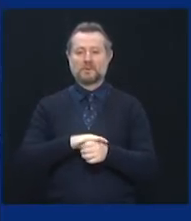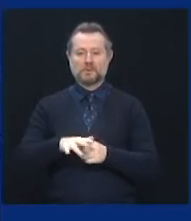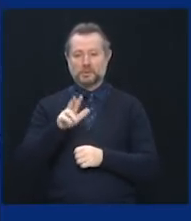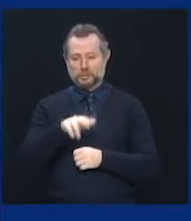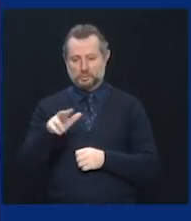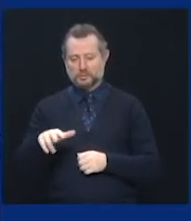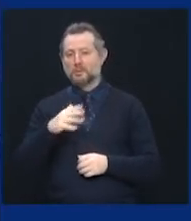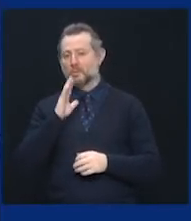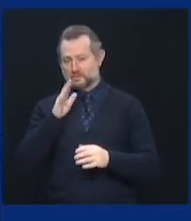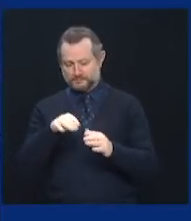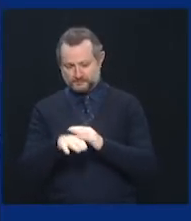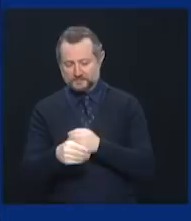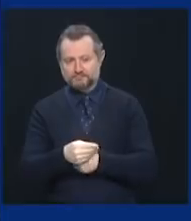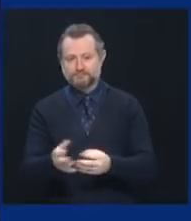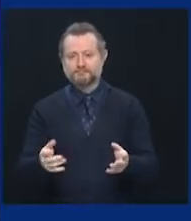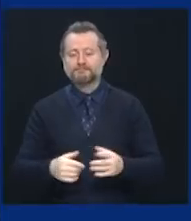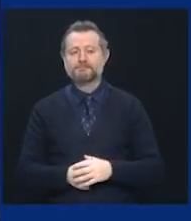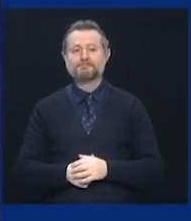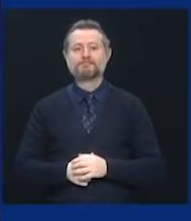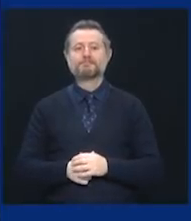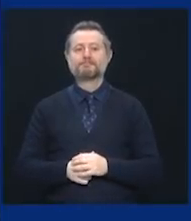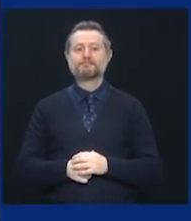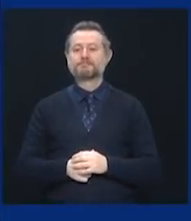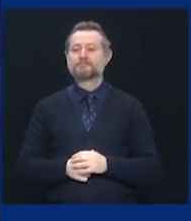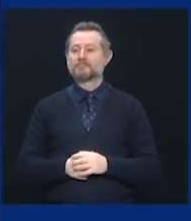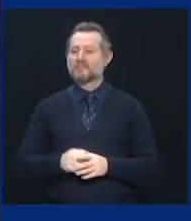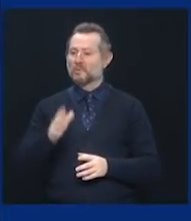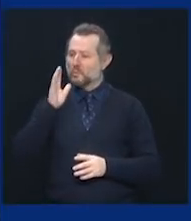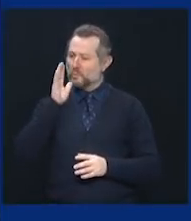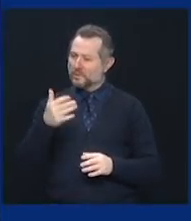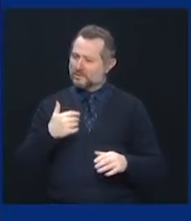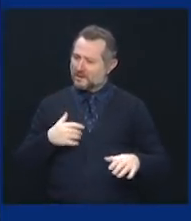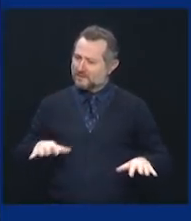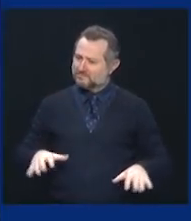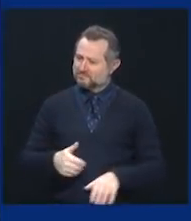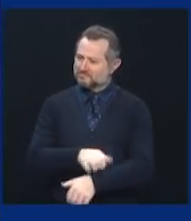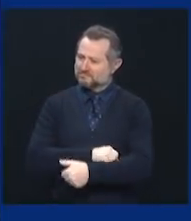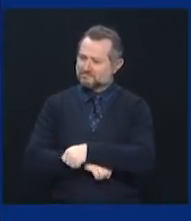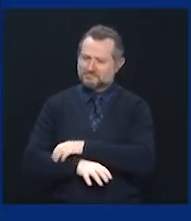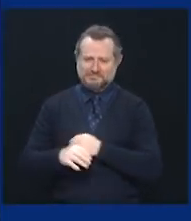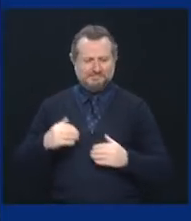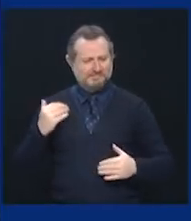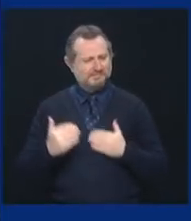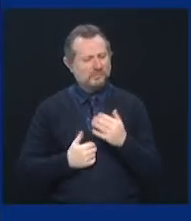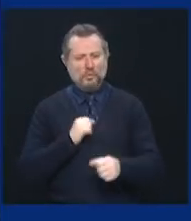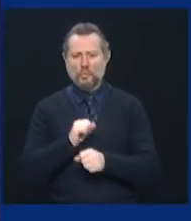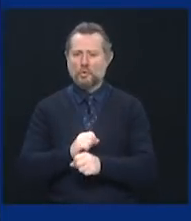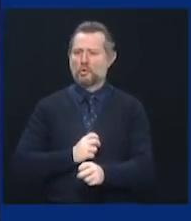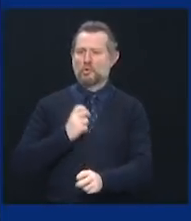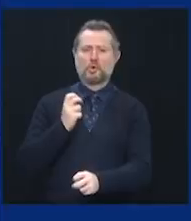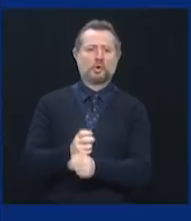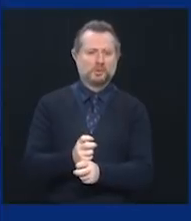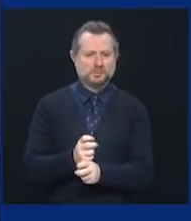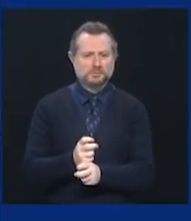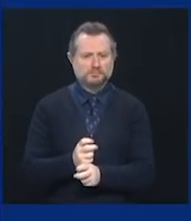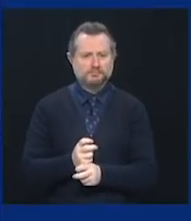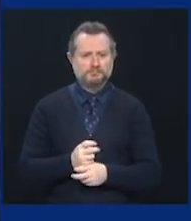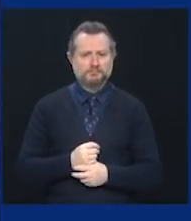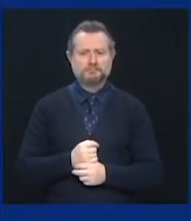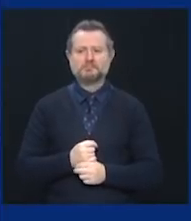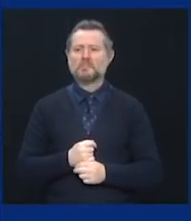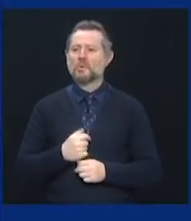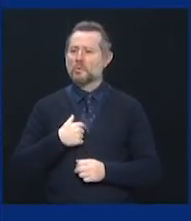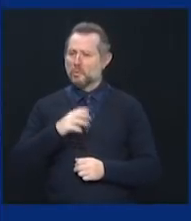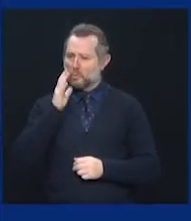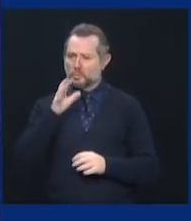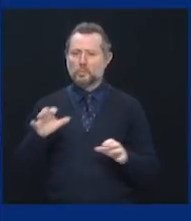access. So we will break our hiney. Hiney is a technical governmental term, H-I-N-E-Y. It's an acronym.